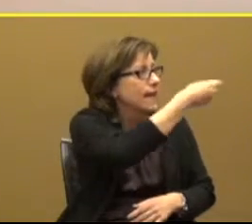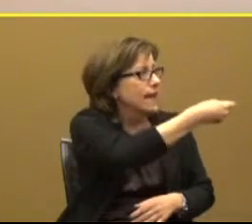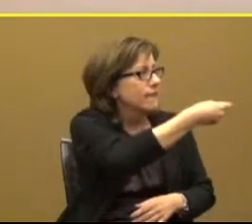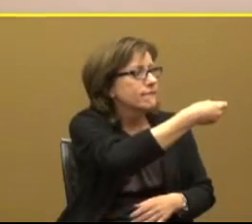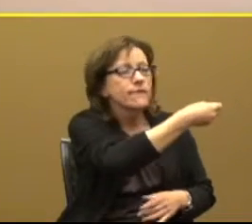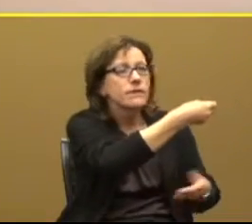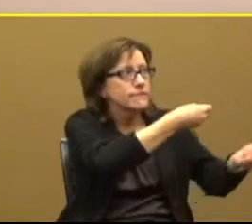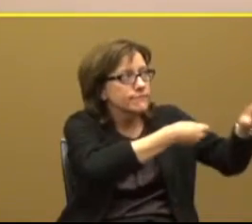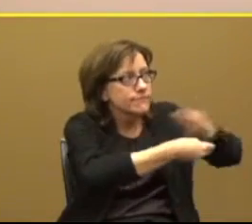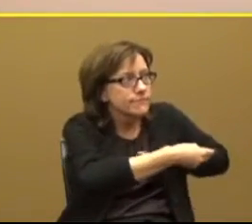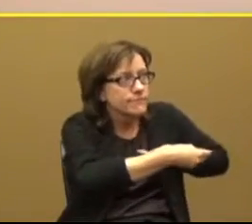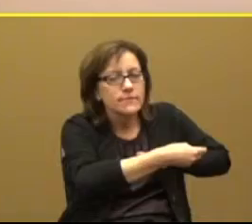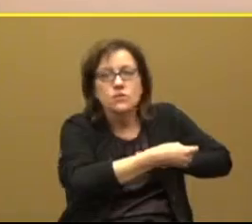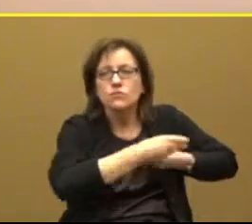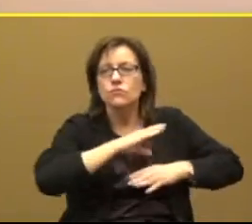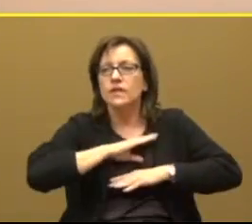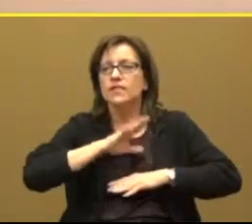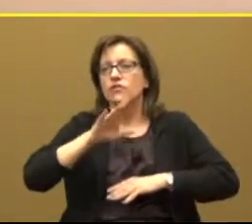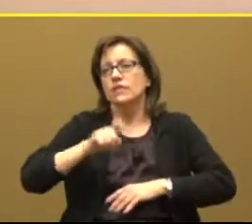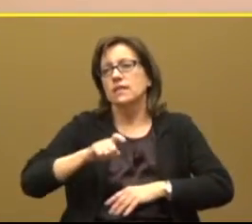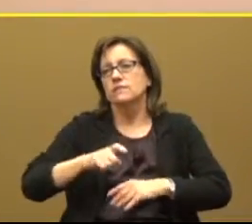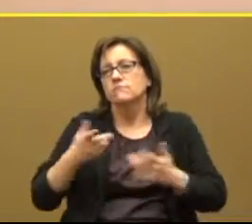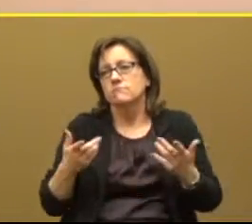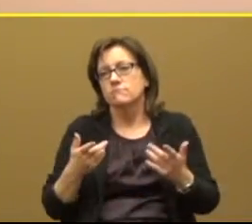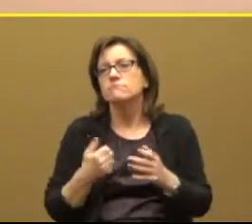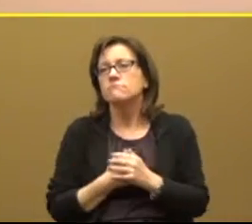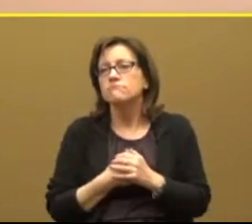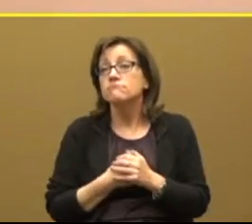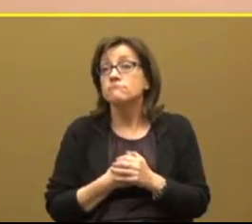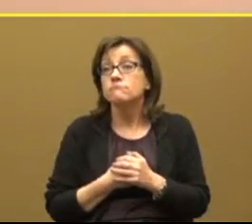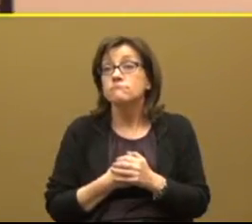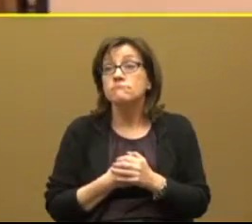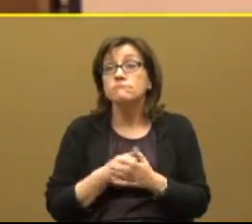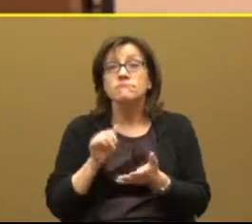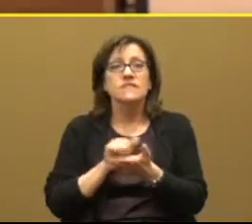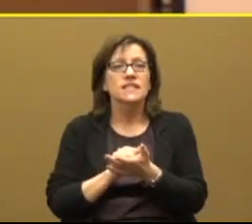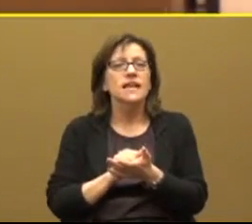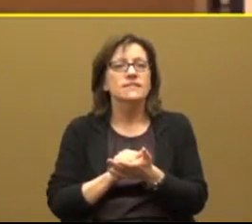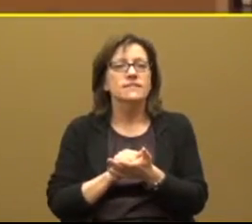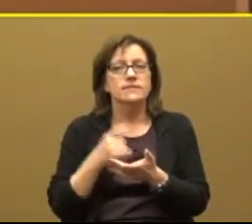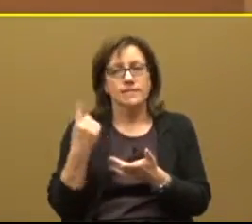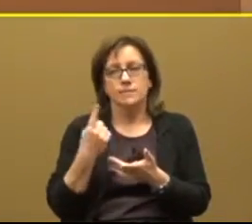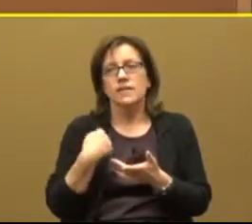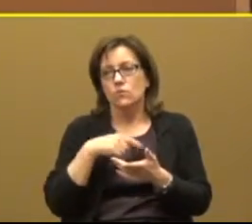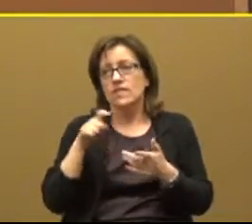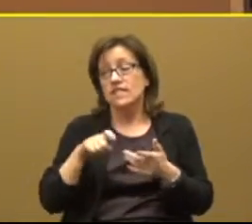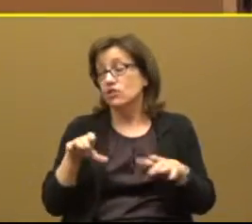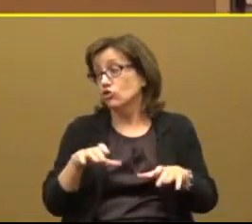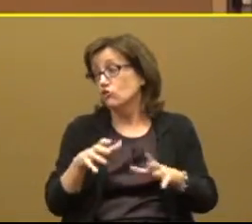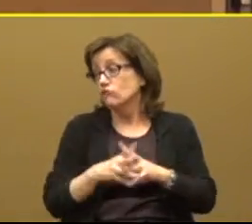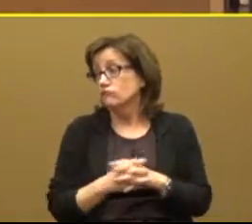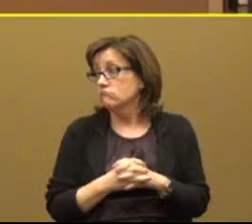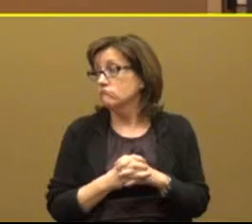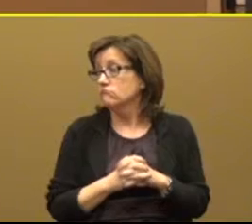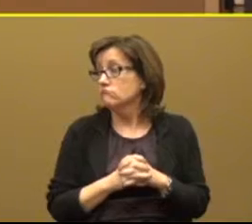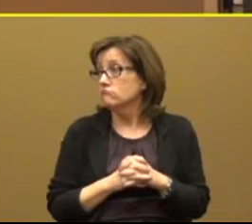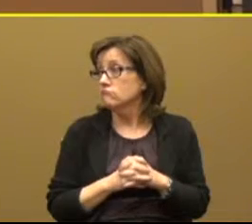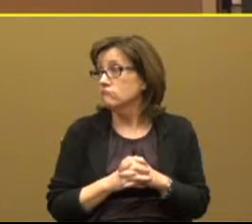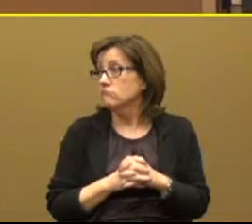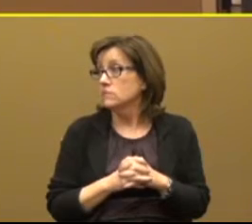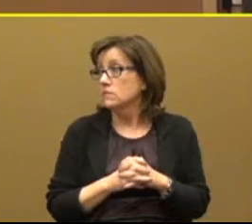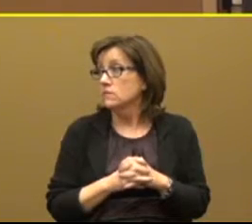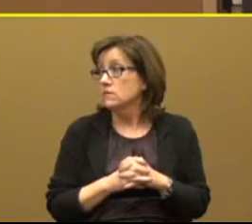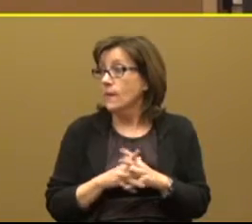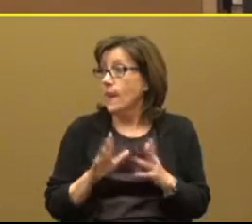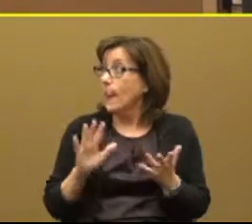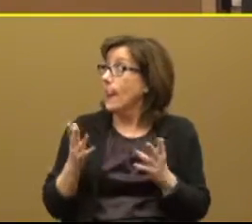met. Okay? So that's a real live thing that we need to do. So, in this, See those? Oh, never mind.